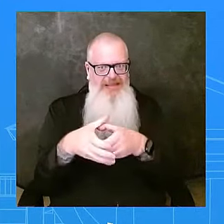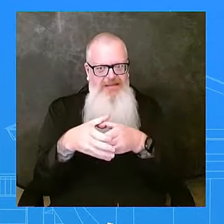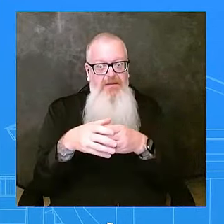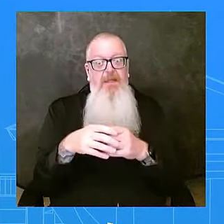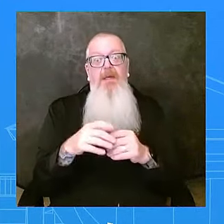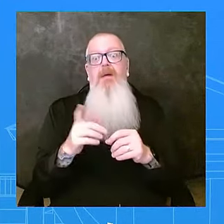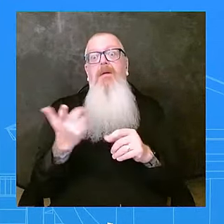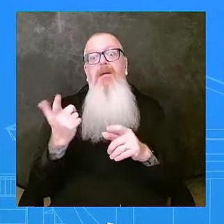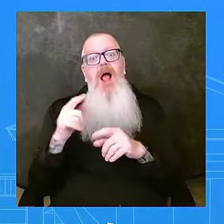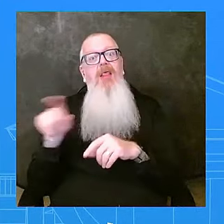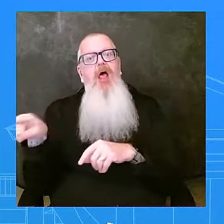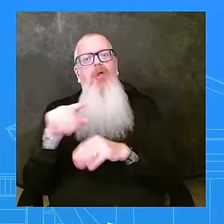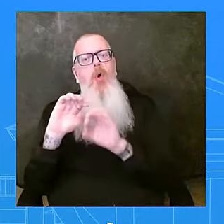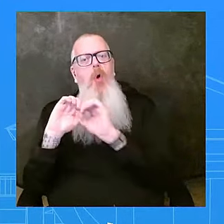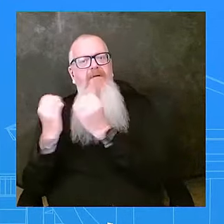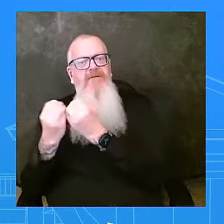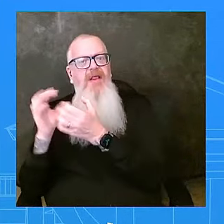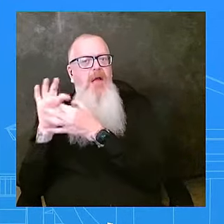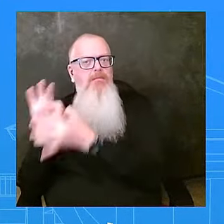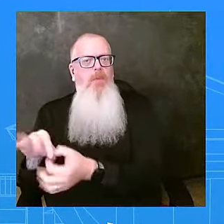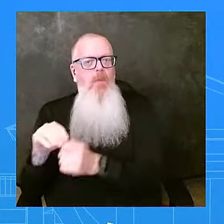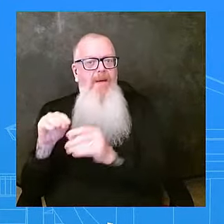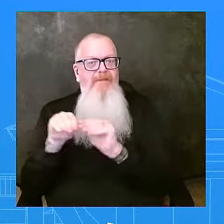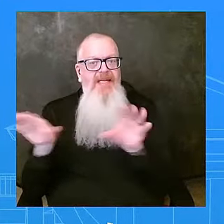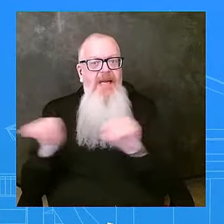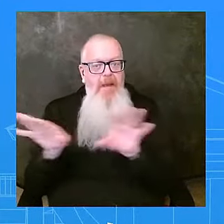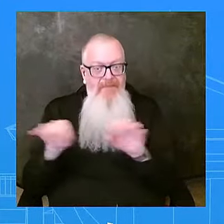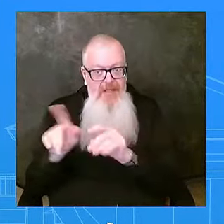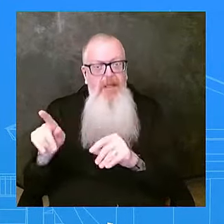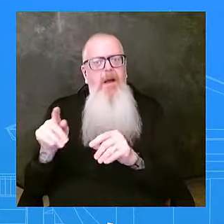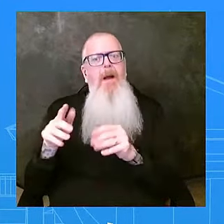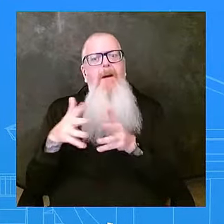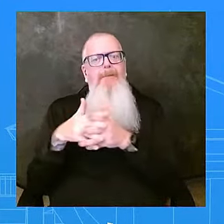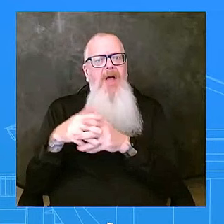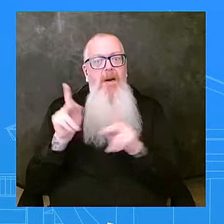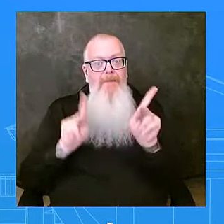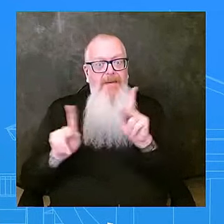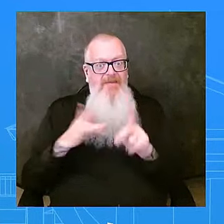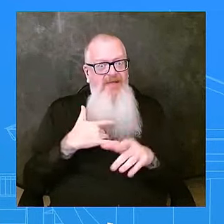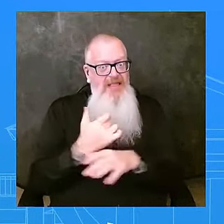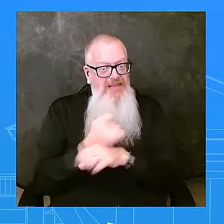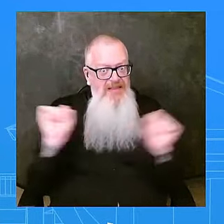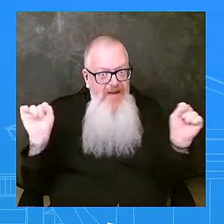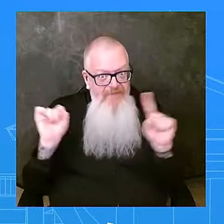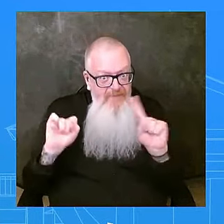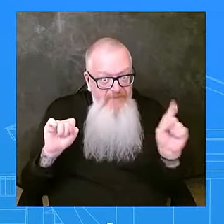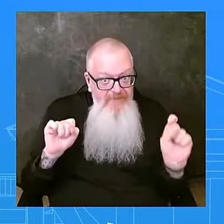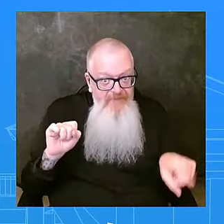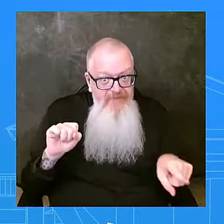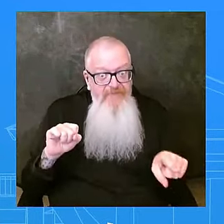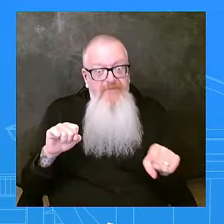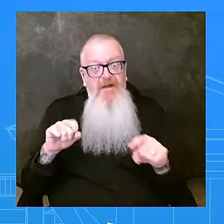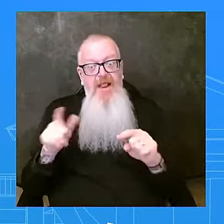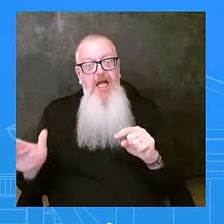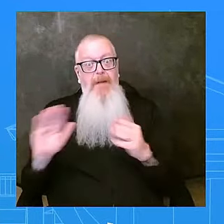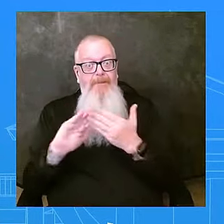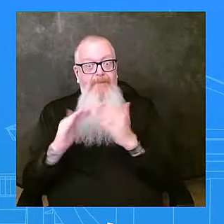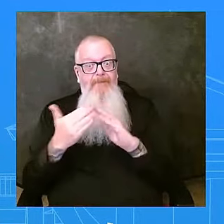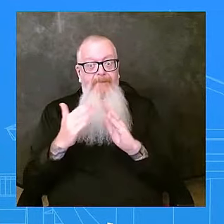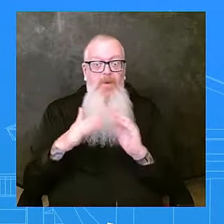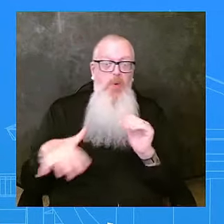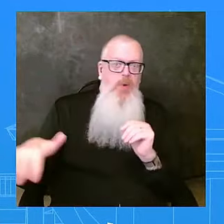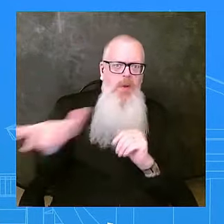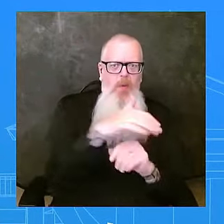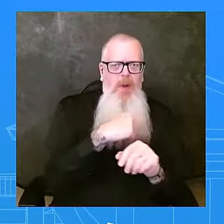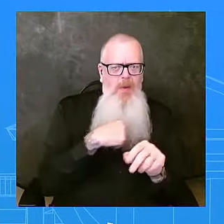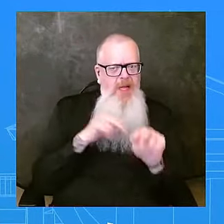we want to make sure that American people feel safe in communities out there. And so we're going to monitor it. I don't have an